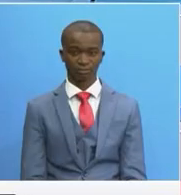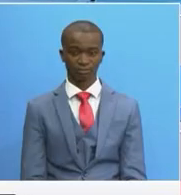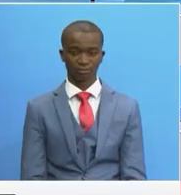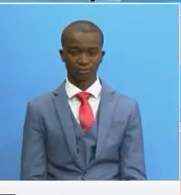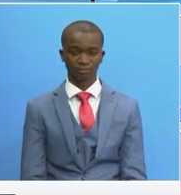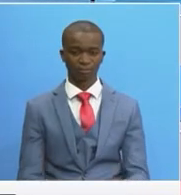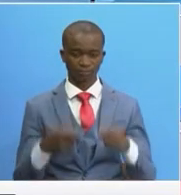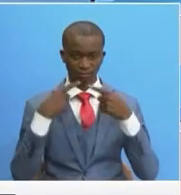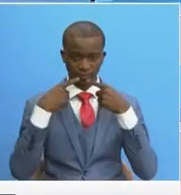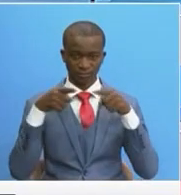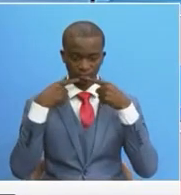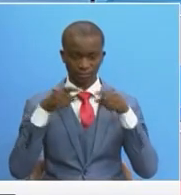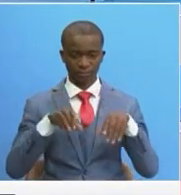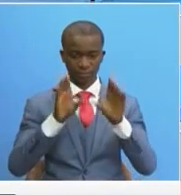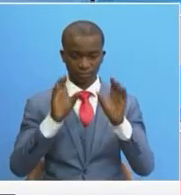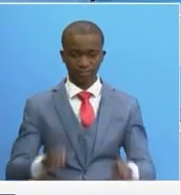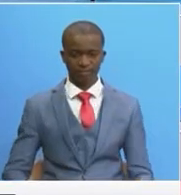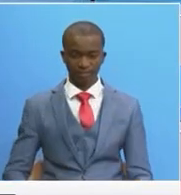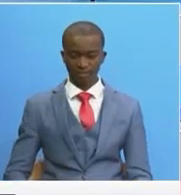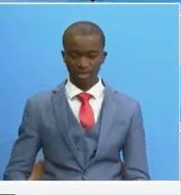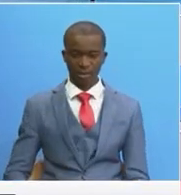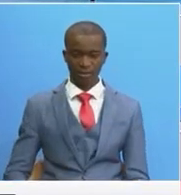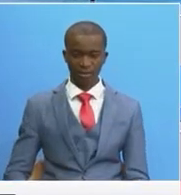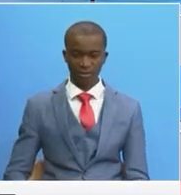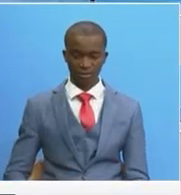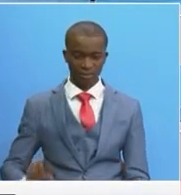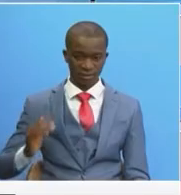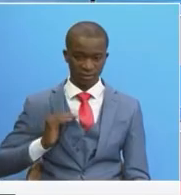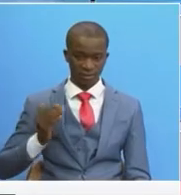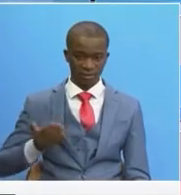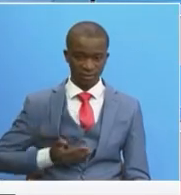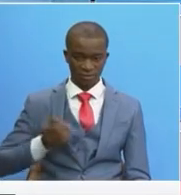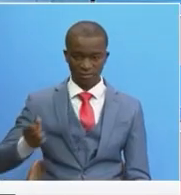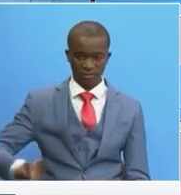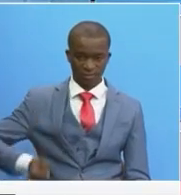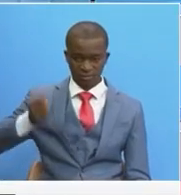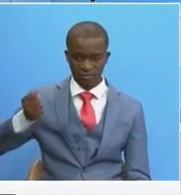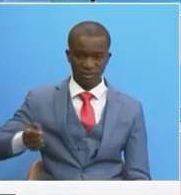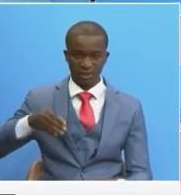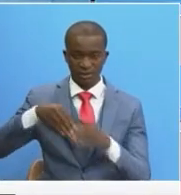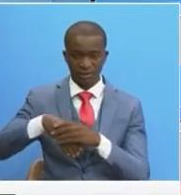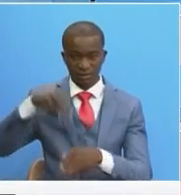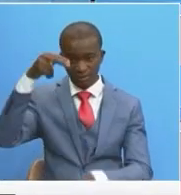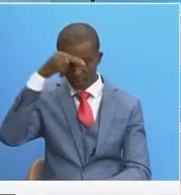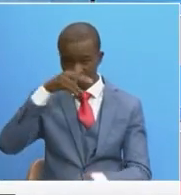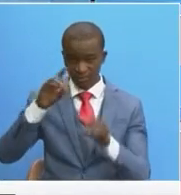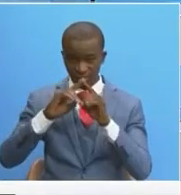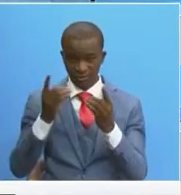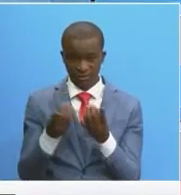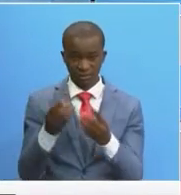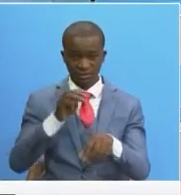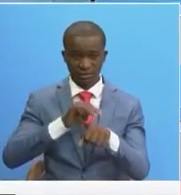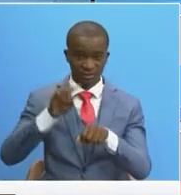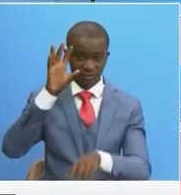We continue with the news. Chieftainess Watwika of the Namwanga people in Nakonde district of Mchinga province